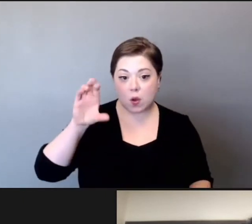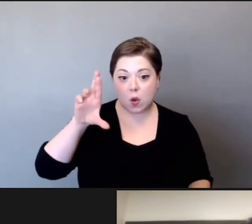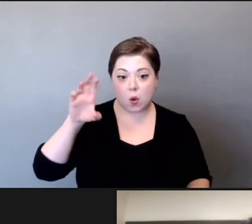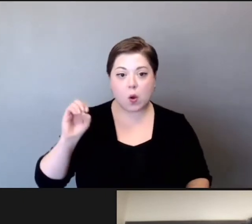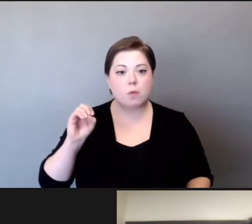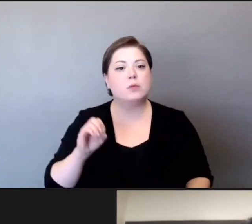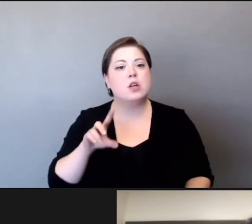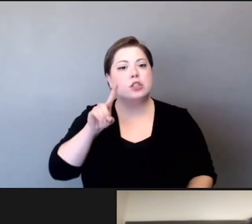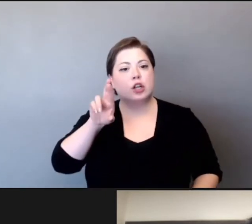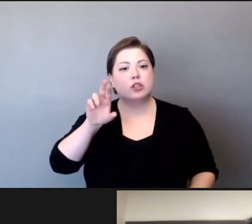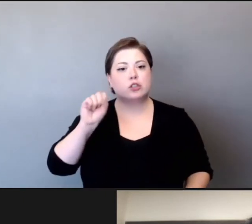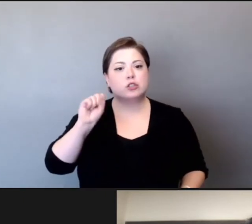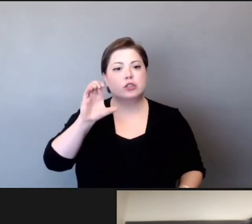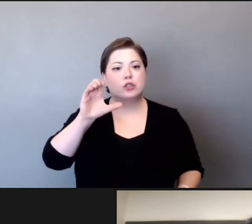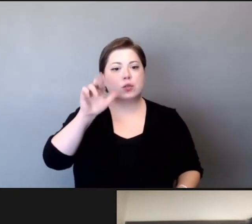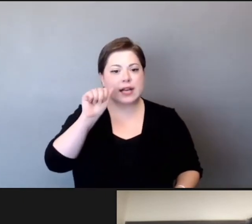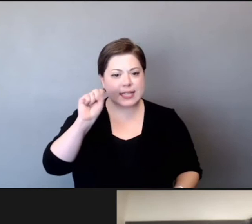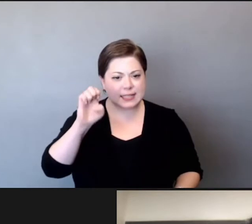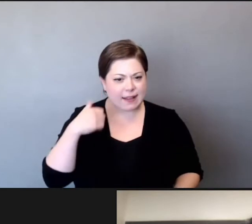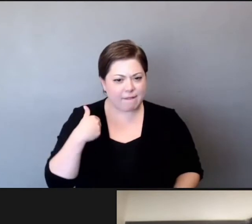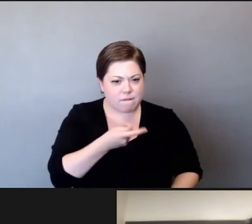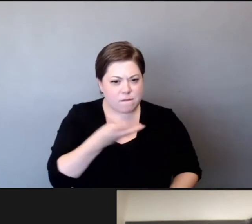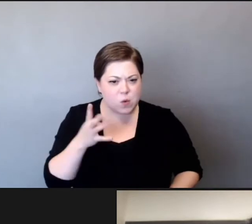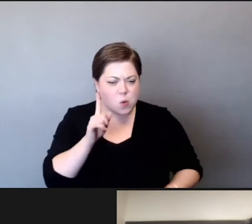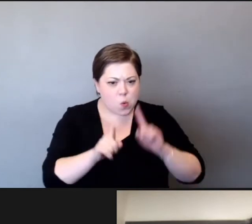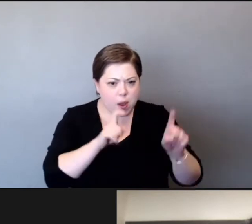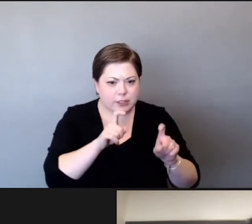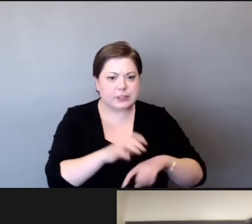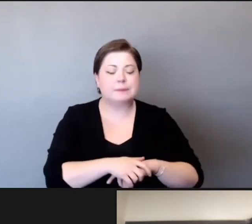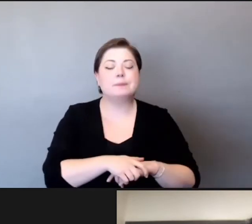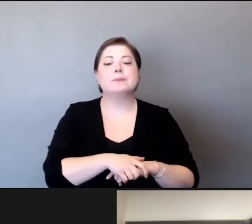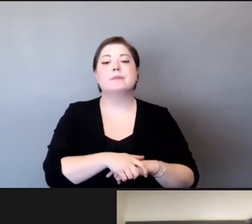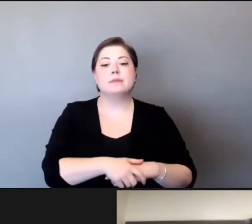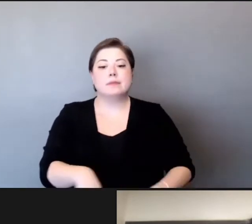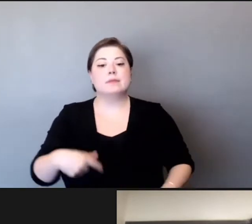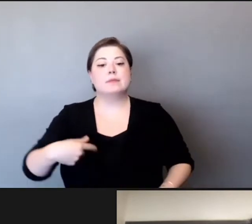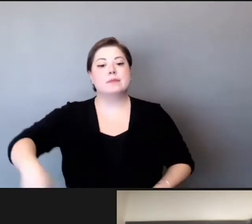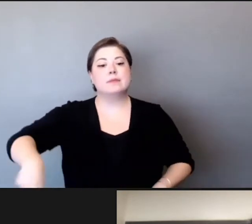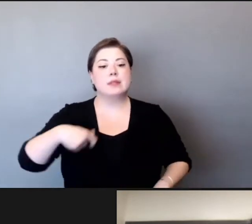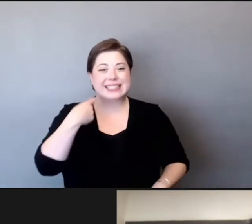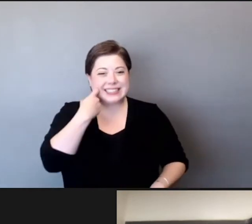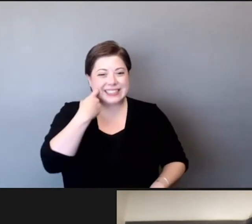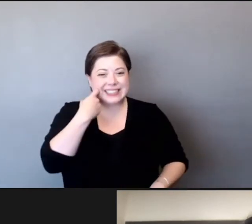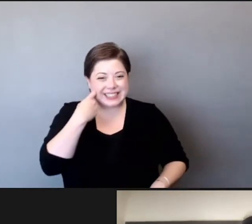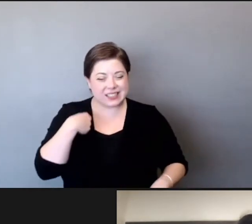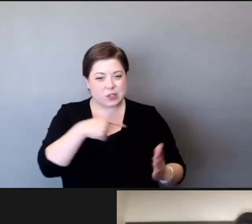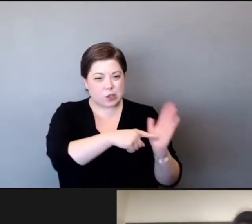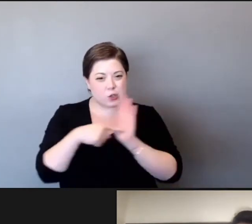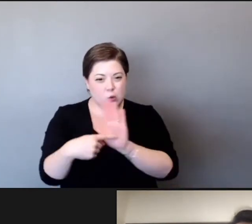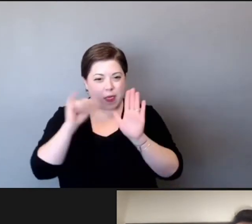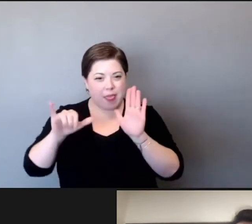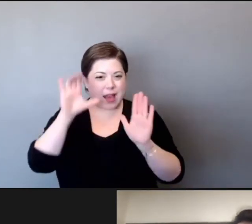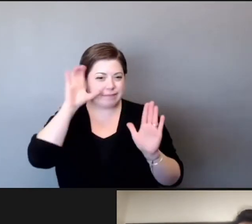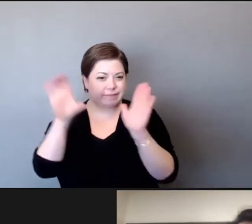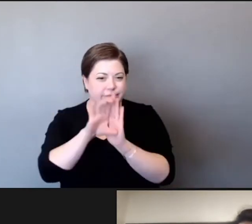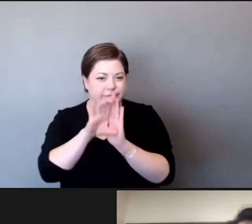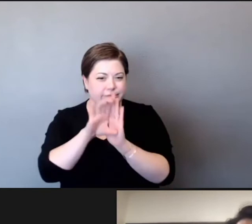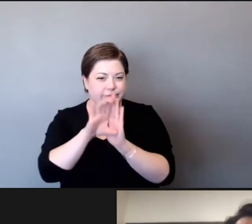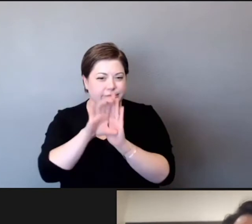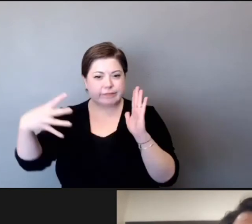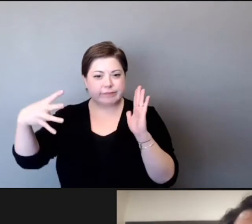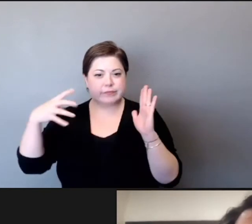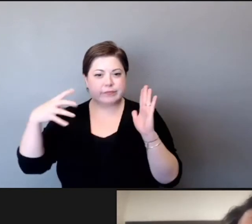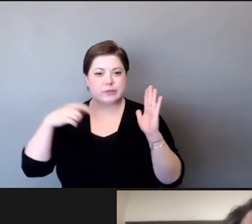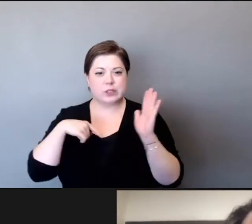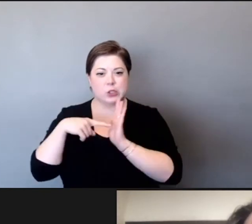this same time, there was also somewhat of a surge. So do you think that some of what we're seeing right now is just